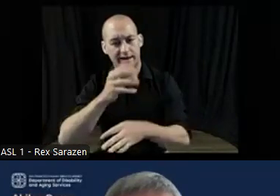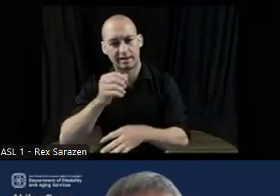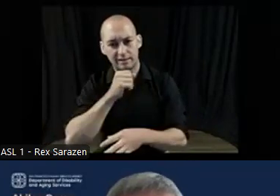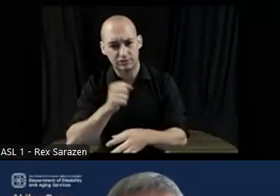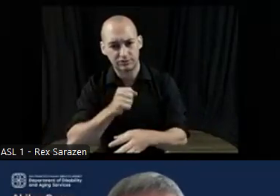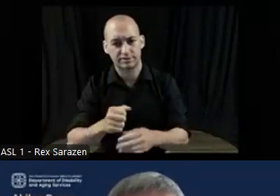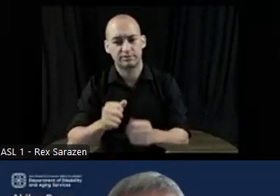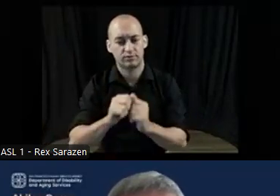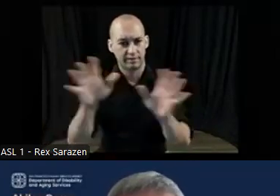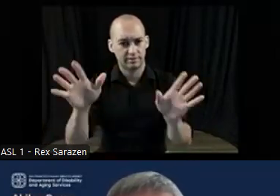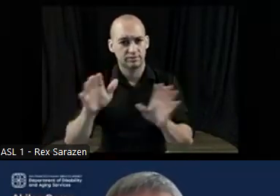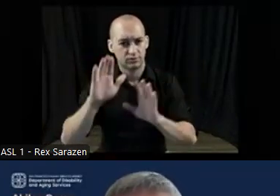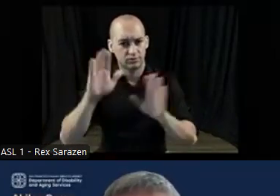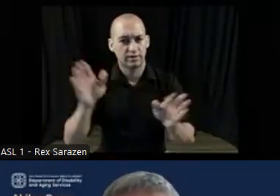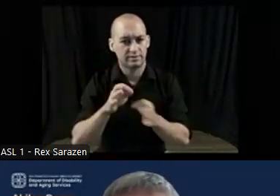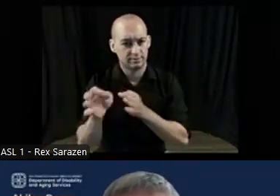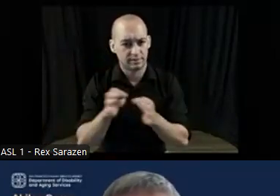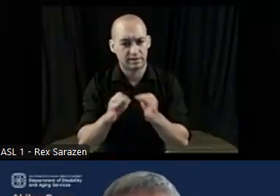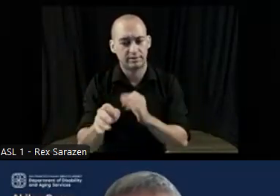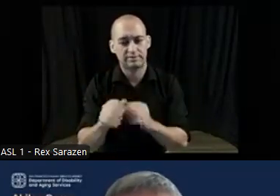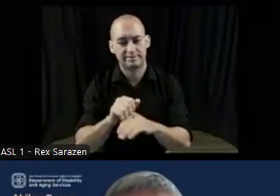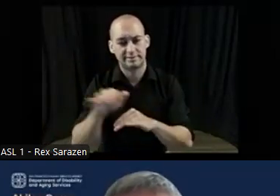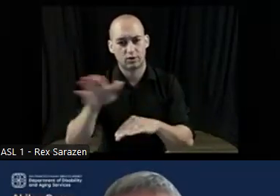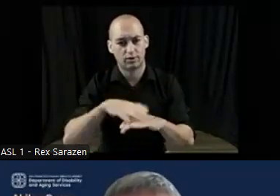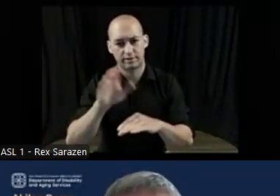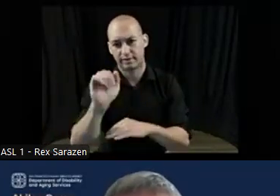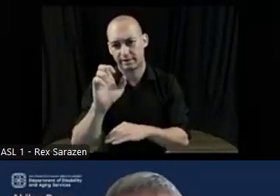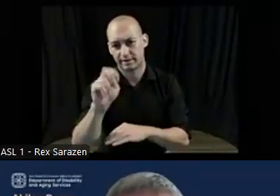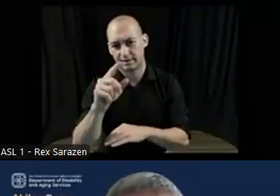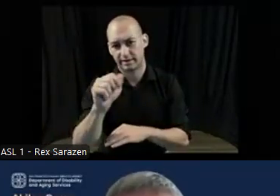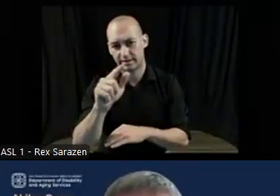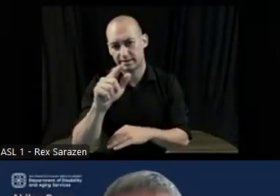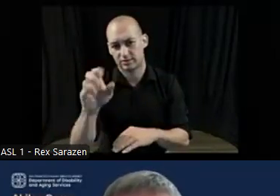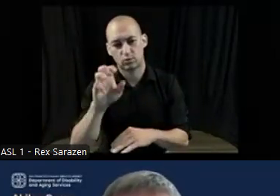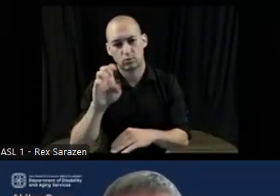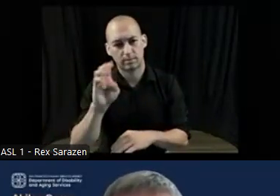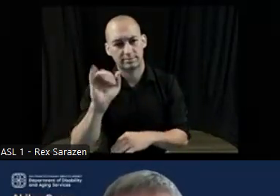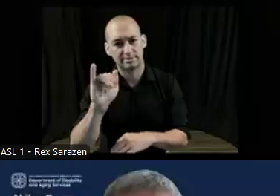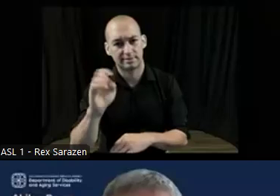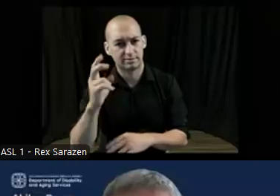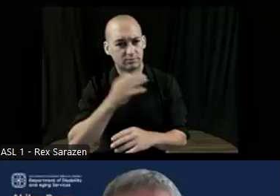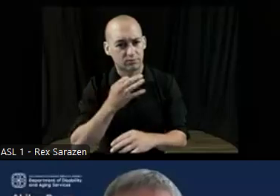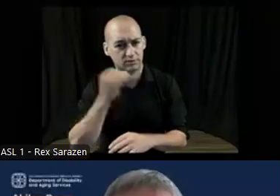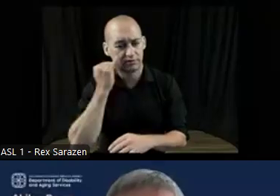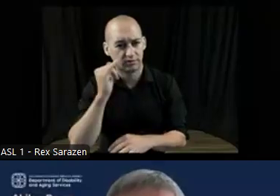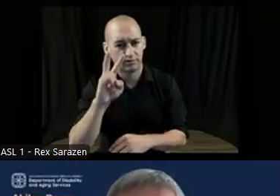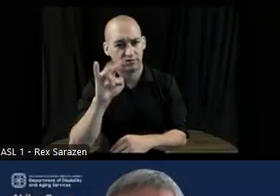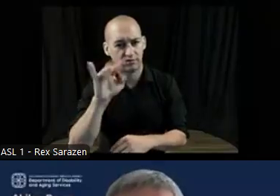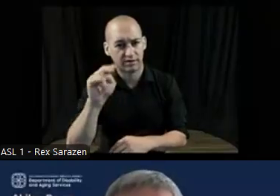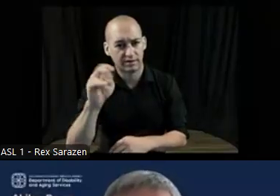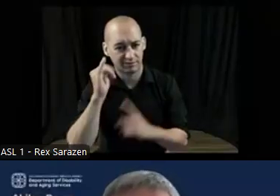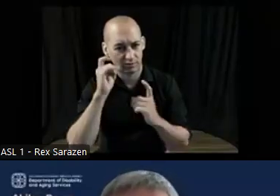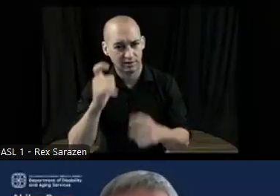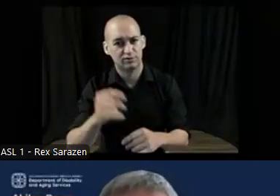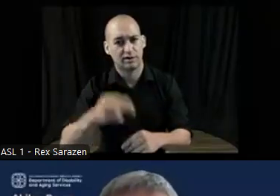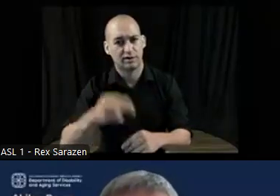was sent around on the Engage website. And I was just wondering, Vivian, if you can give, if you wouldn't mind giving a high level profile of